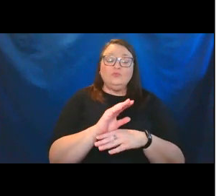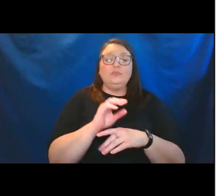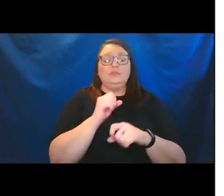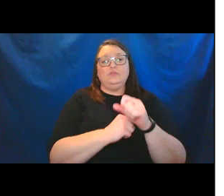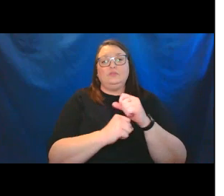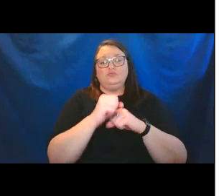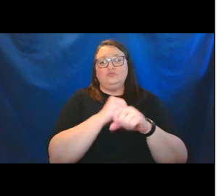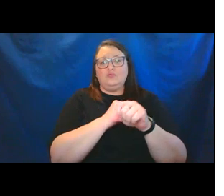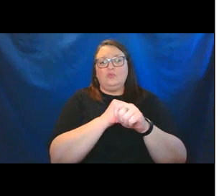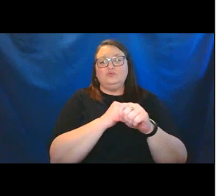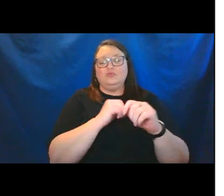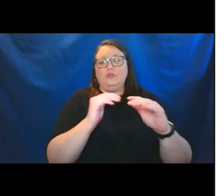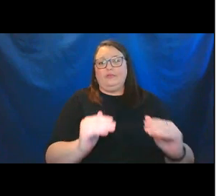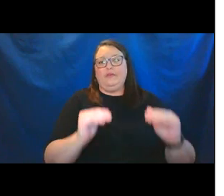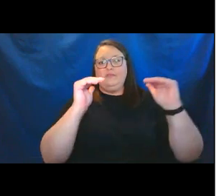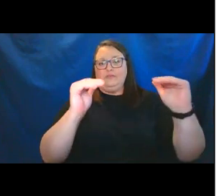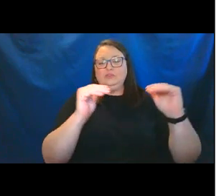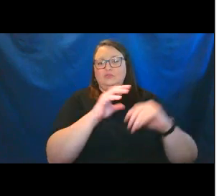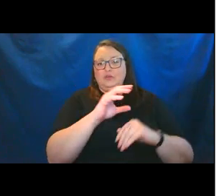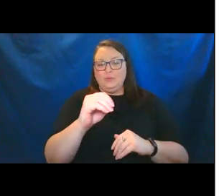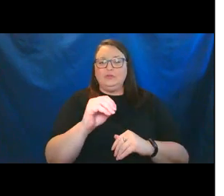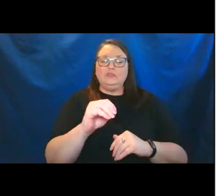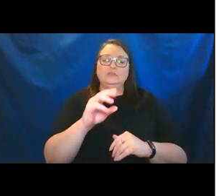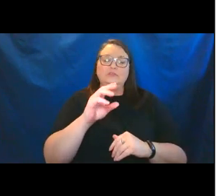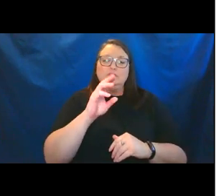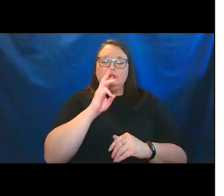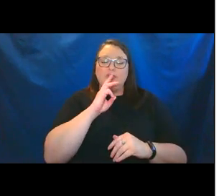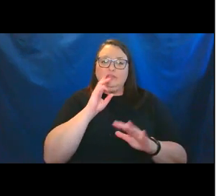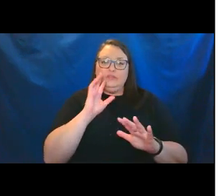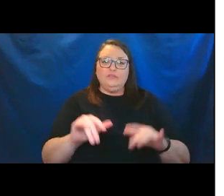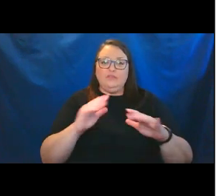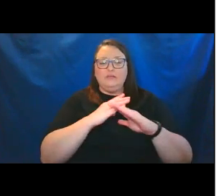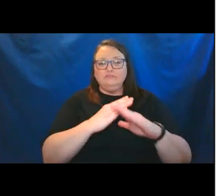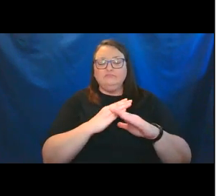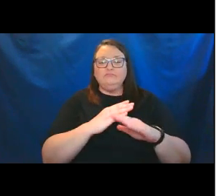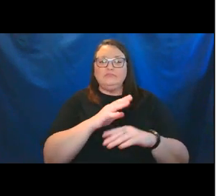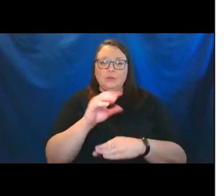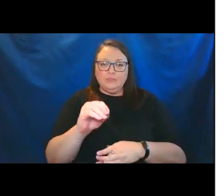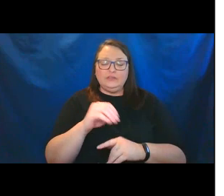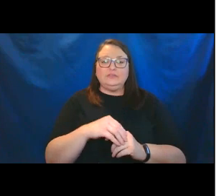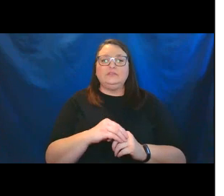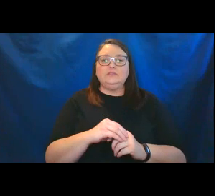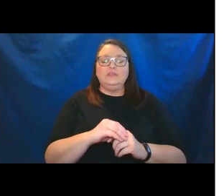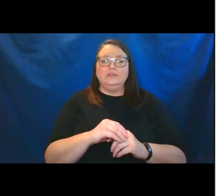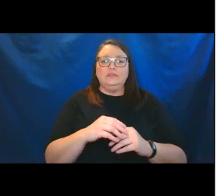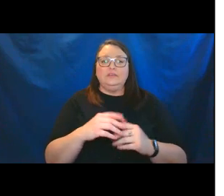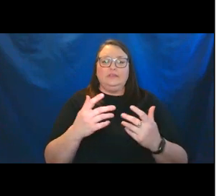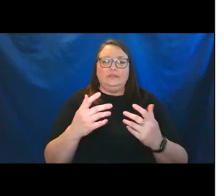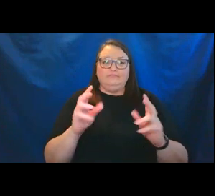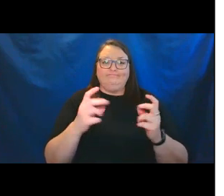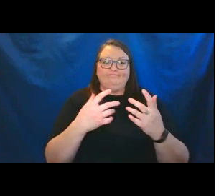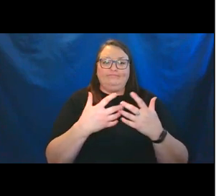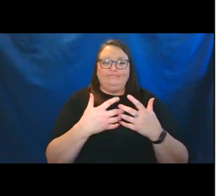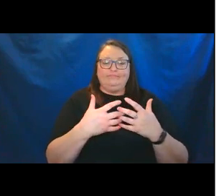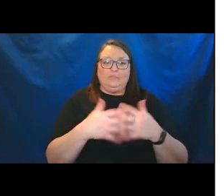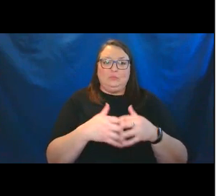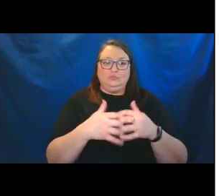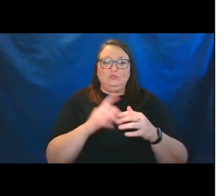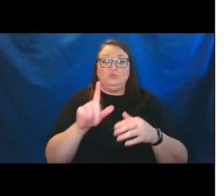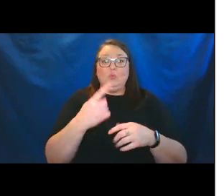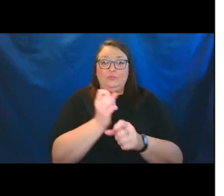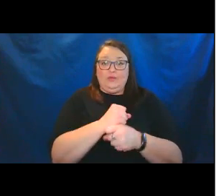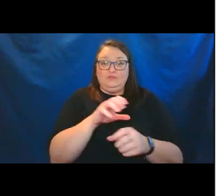elevation companies, the dry flood proofing companies, the elevation machine that is only manufactured